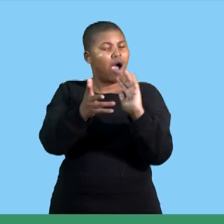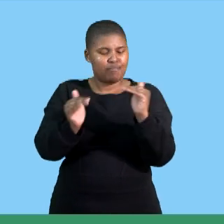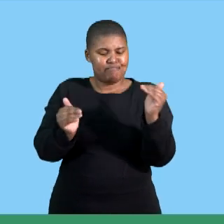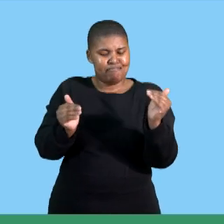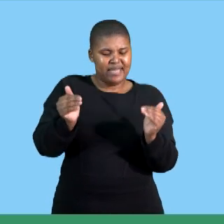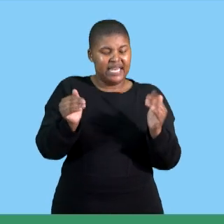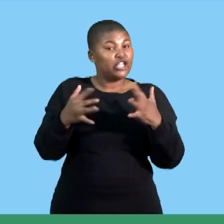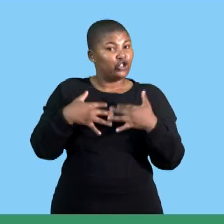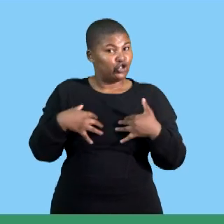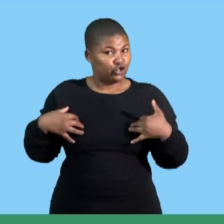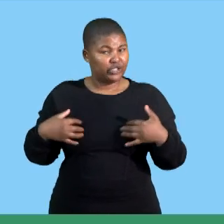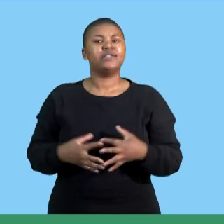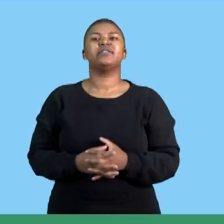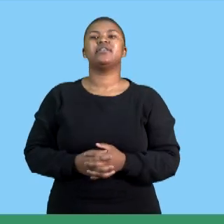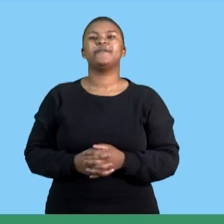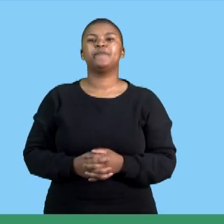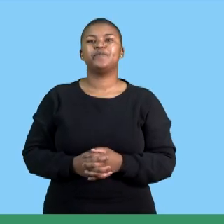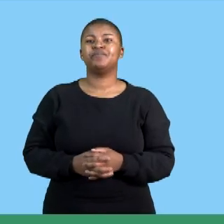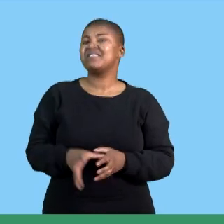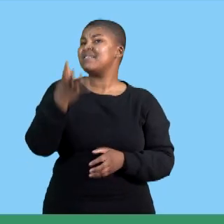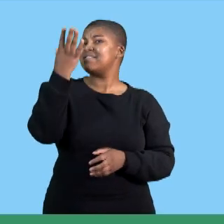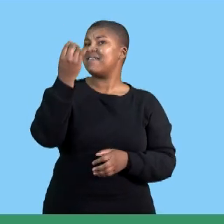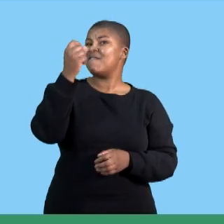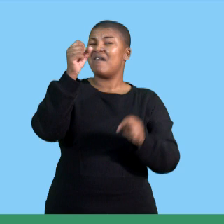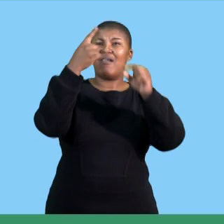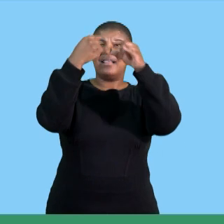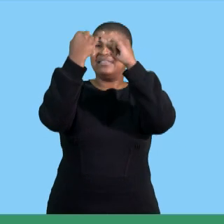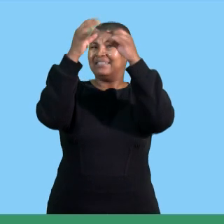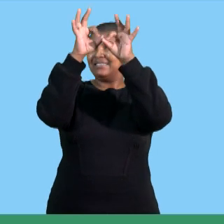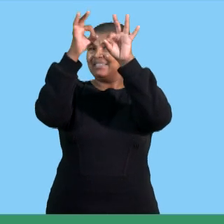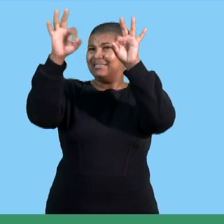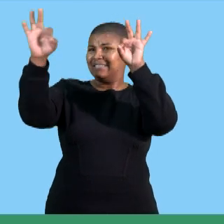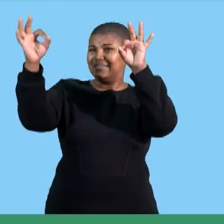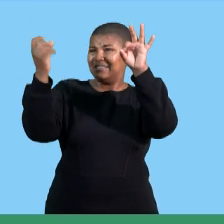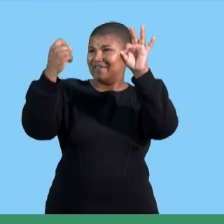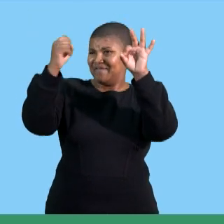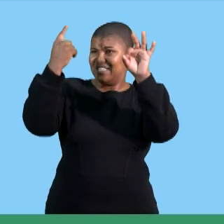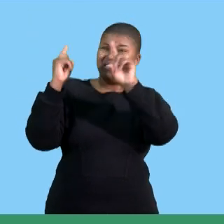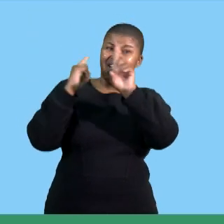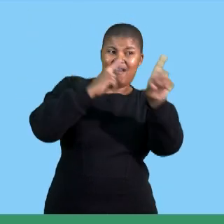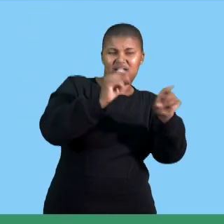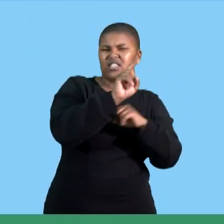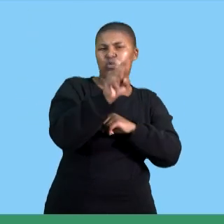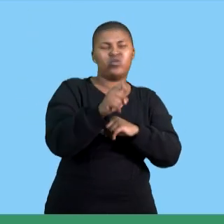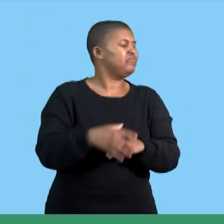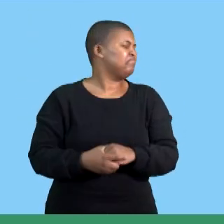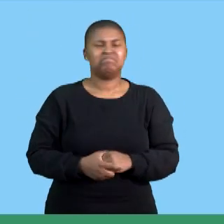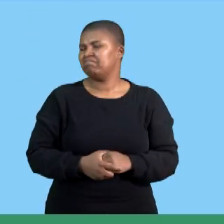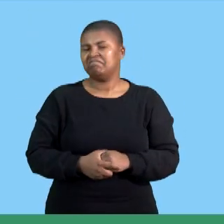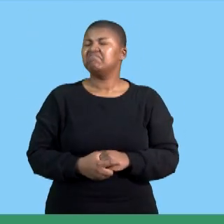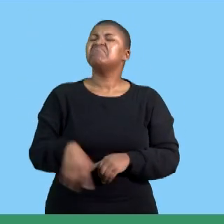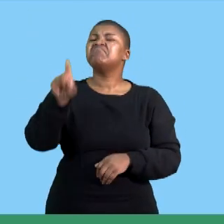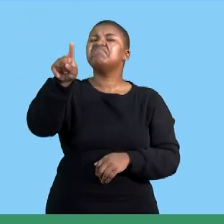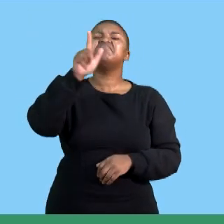first statement does not really answer the question, because it's simply telling us what is happening in the